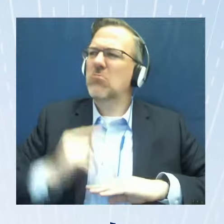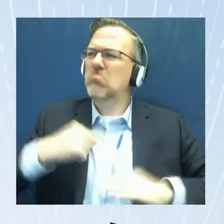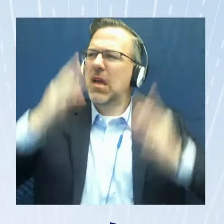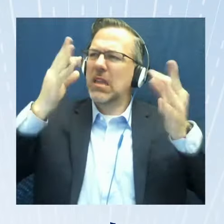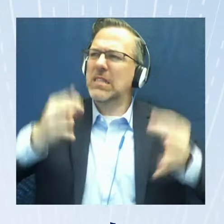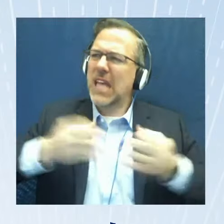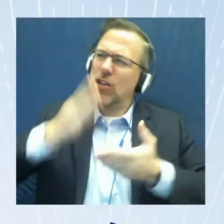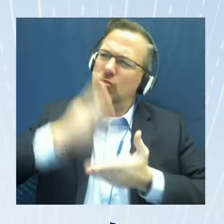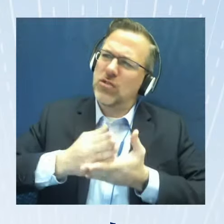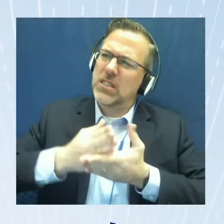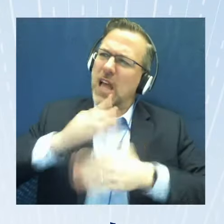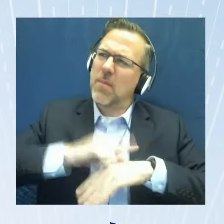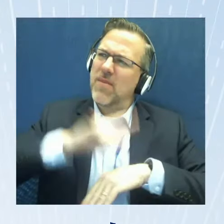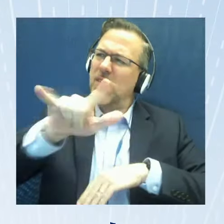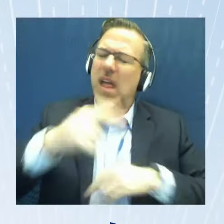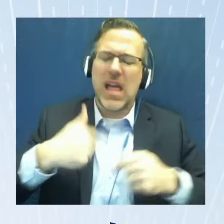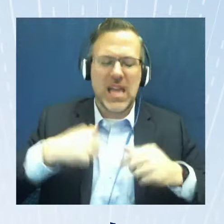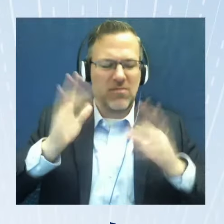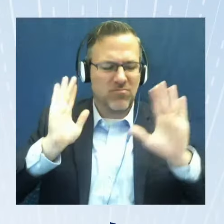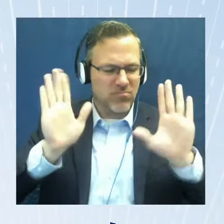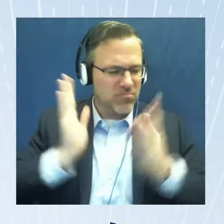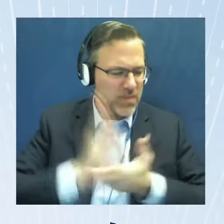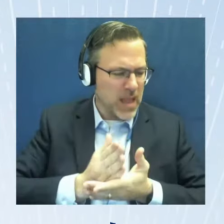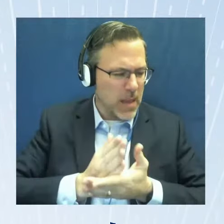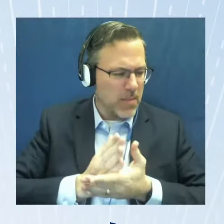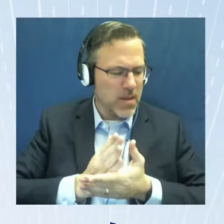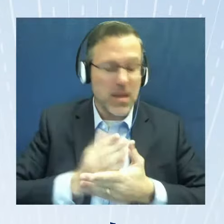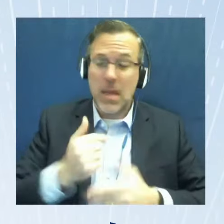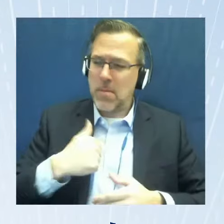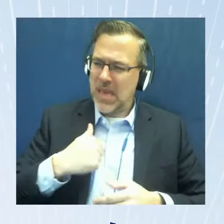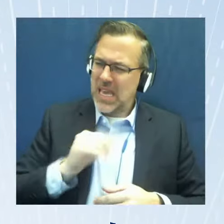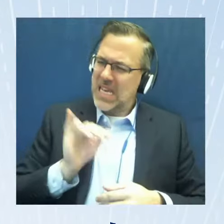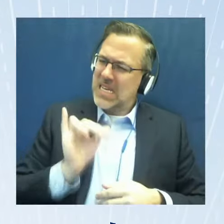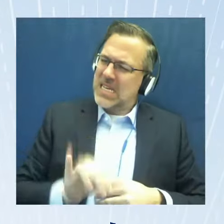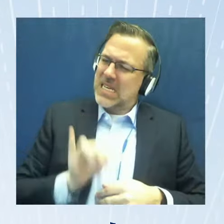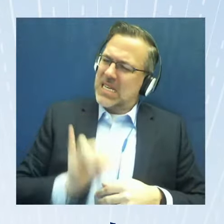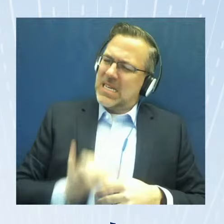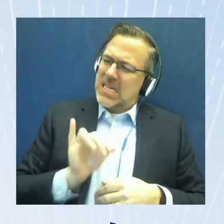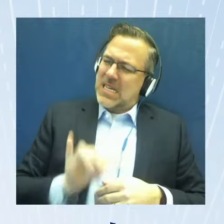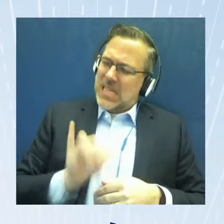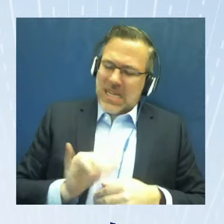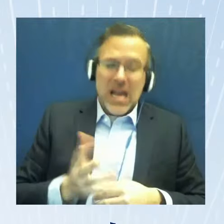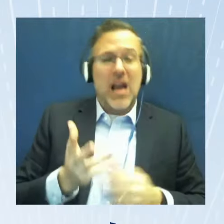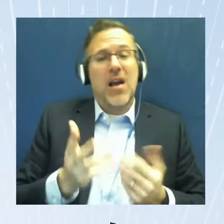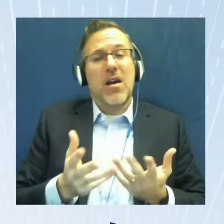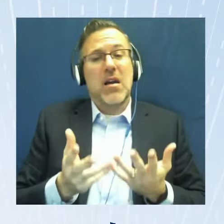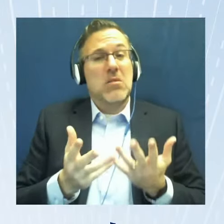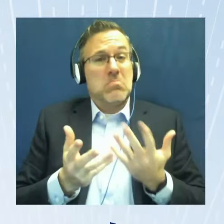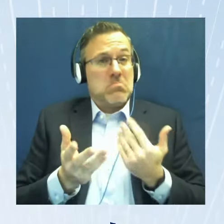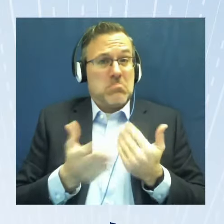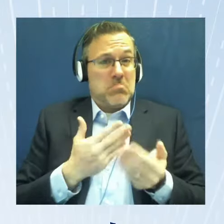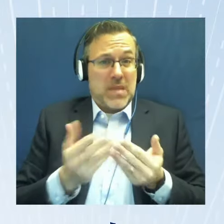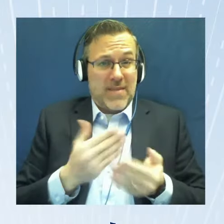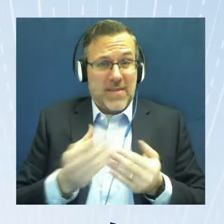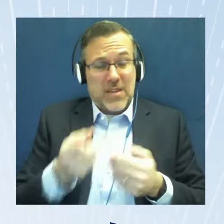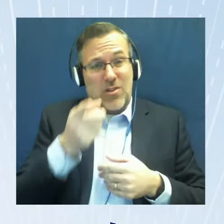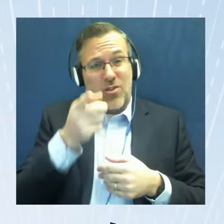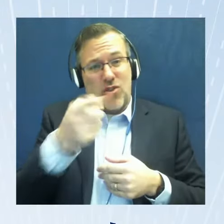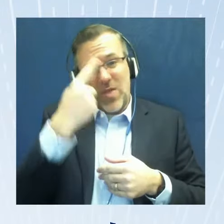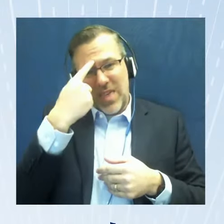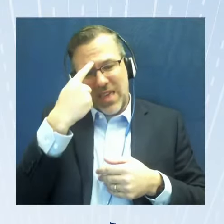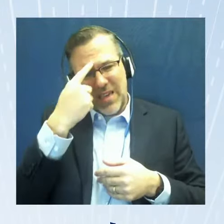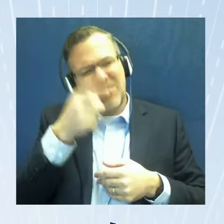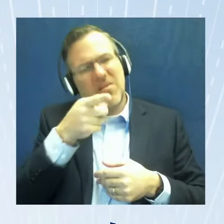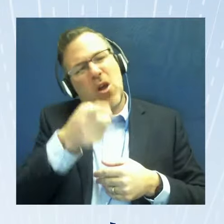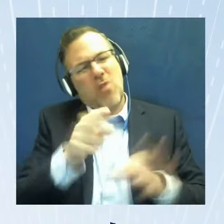something like that takes place, that, in my view, even if the first thing you see might be an inadequate airline practice,